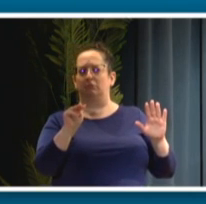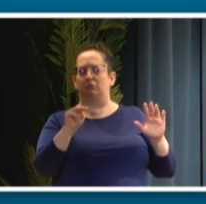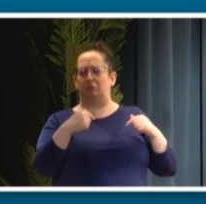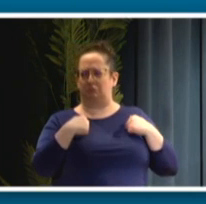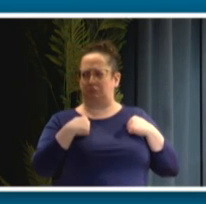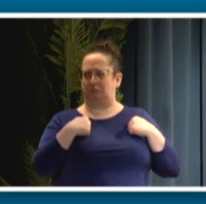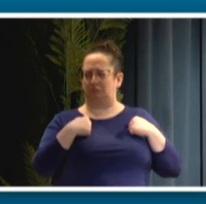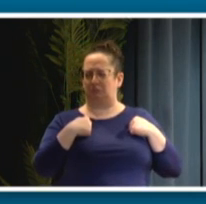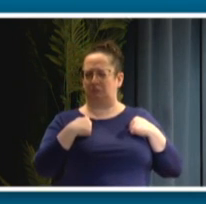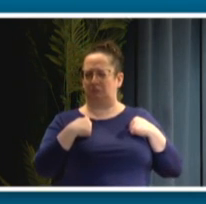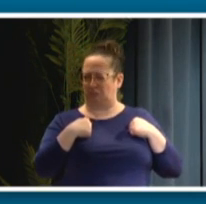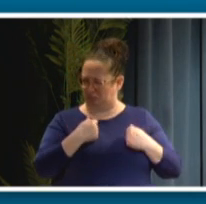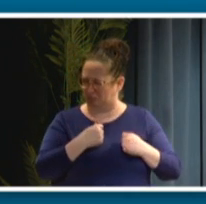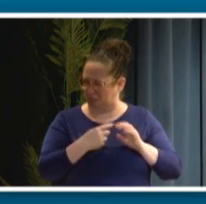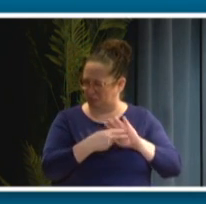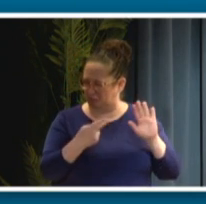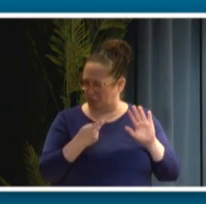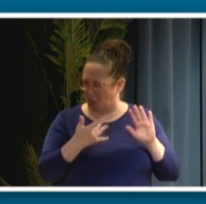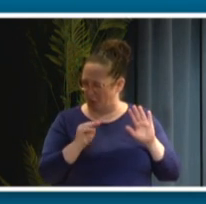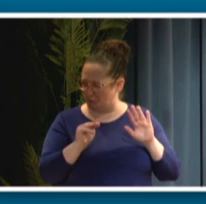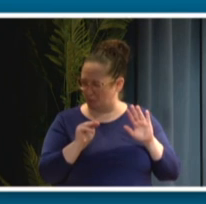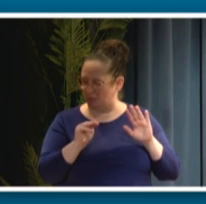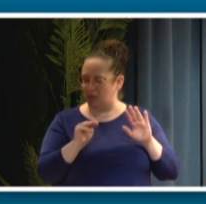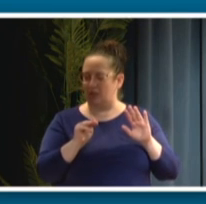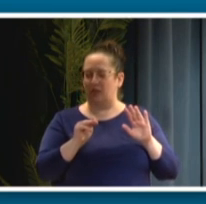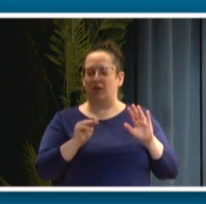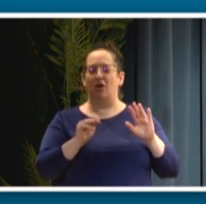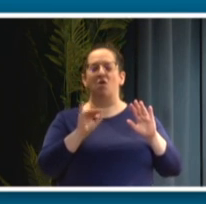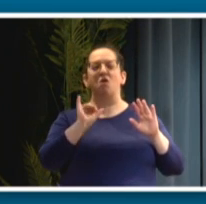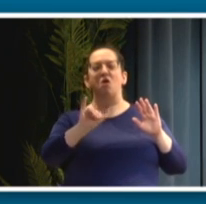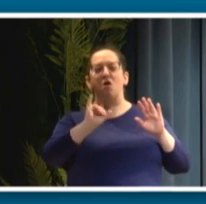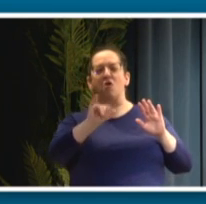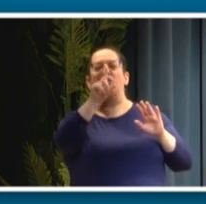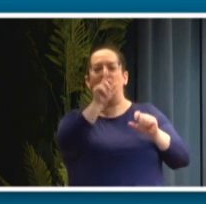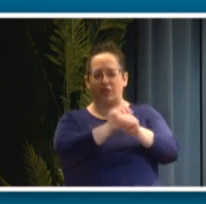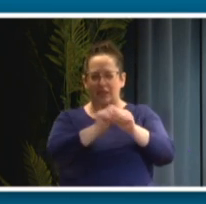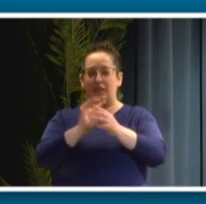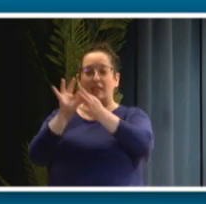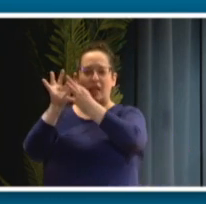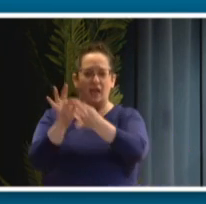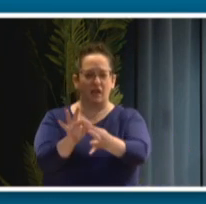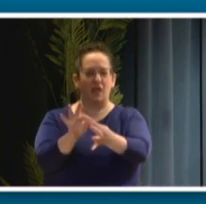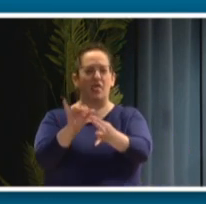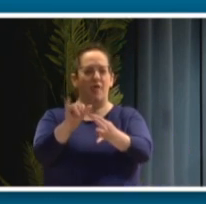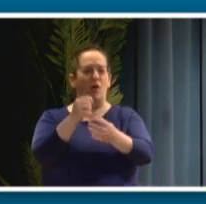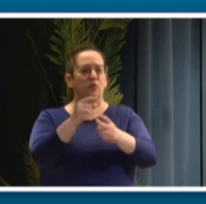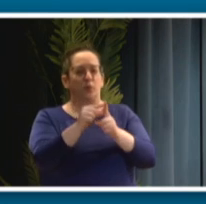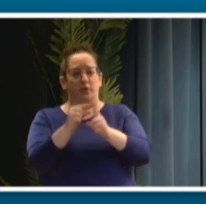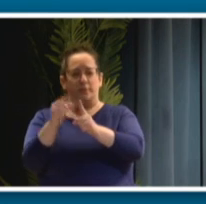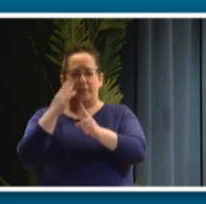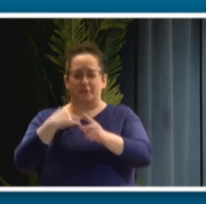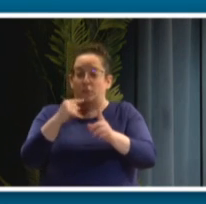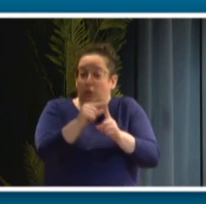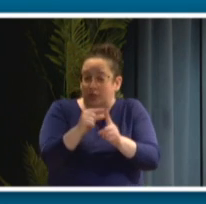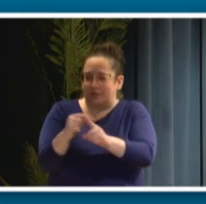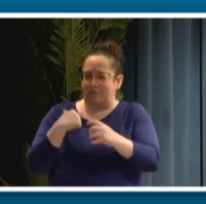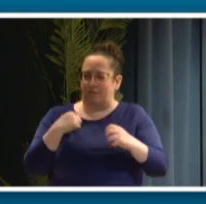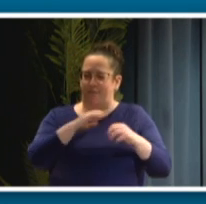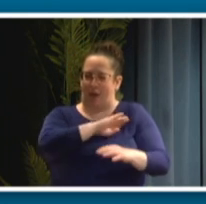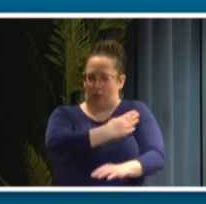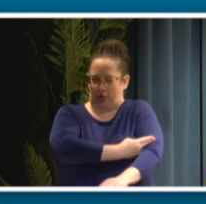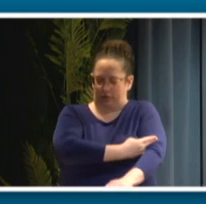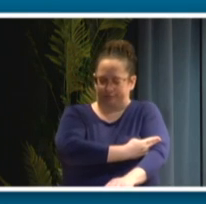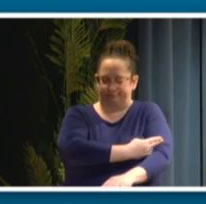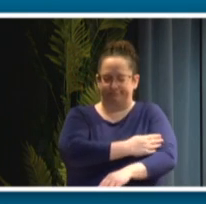now I know that words have power. Shortly after this moment, my parents divorced. Same year. I'm 10 years old. Okay.